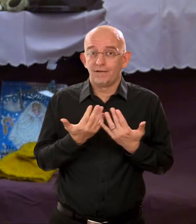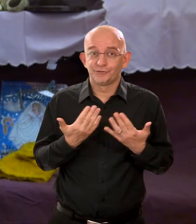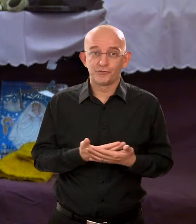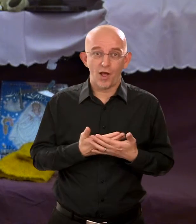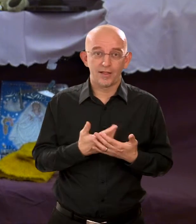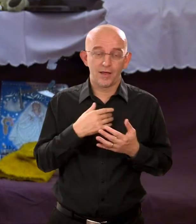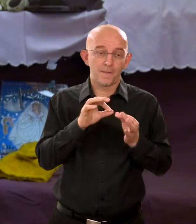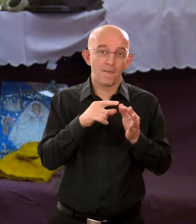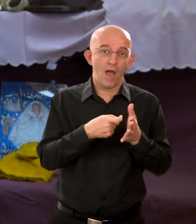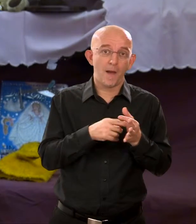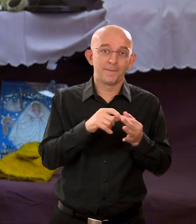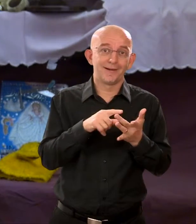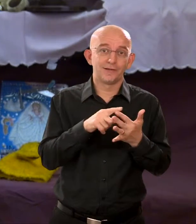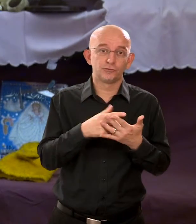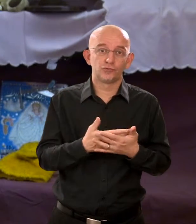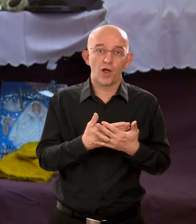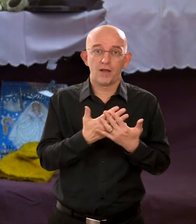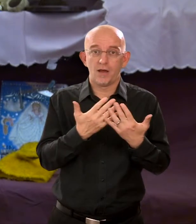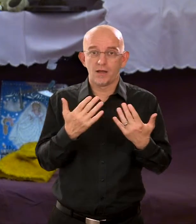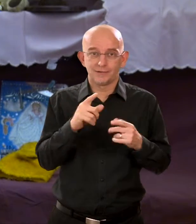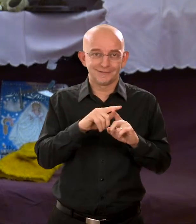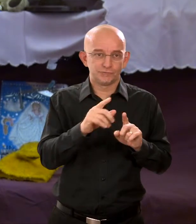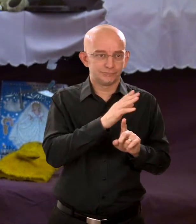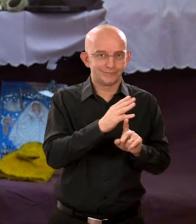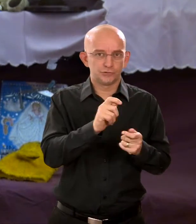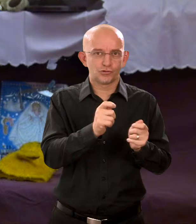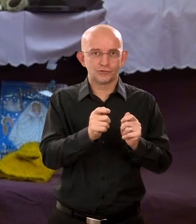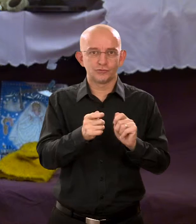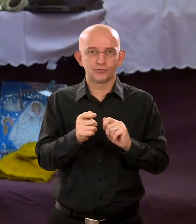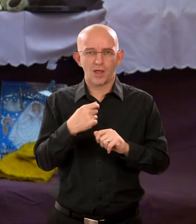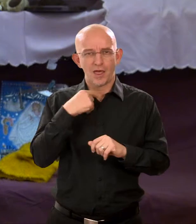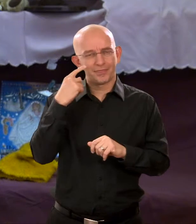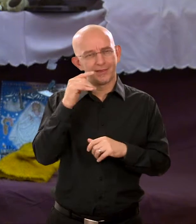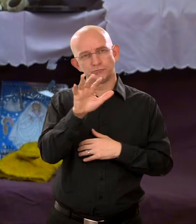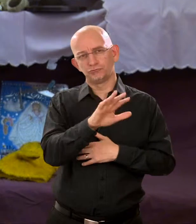lots of Barbie dolls, all the different stages of the Barbie dolls. And